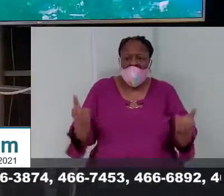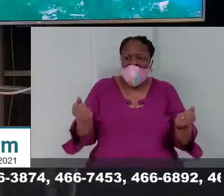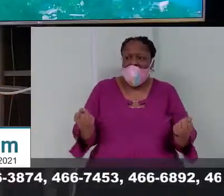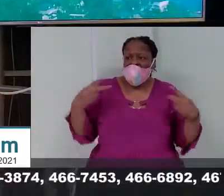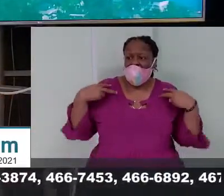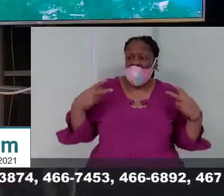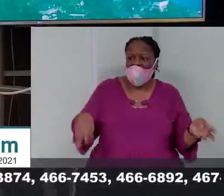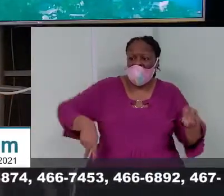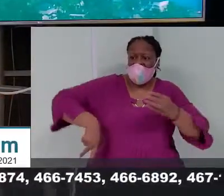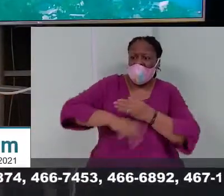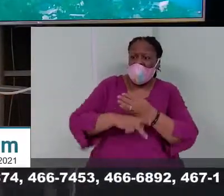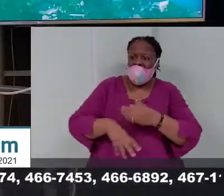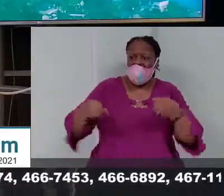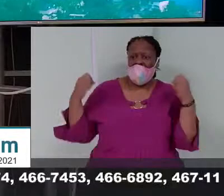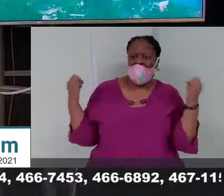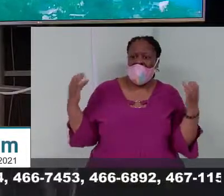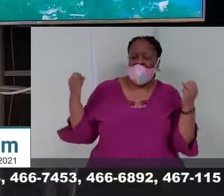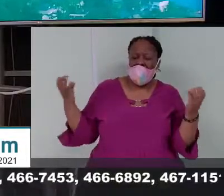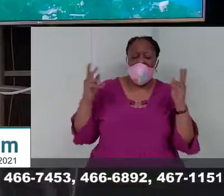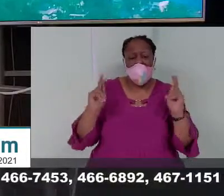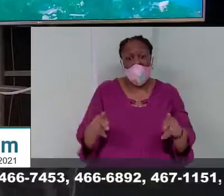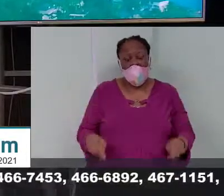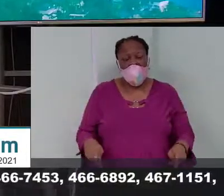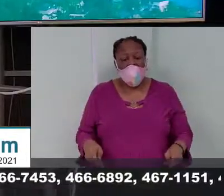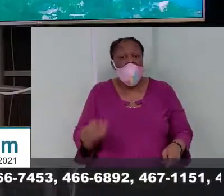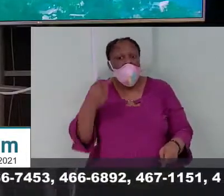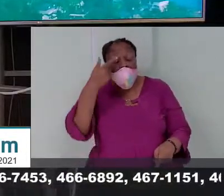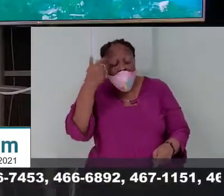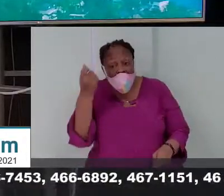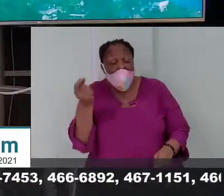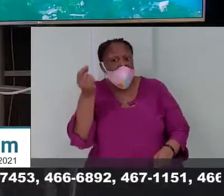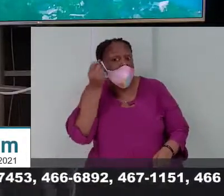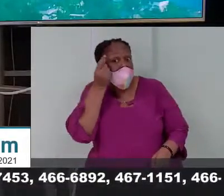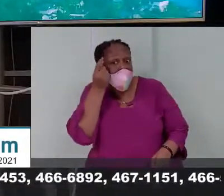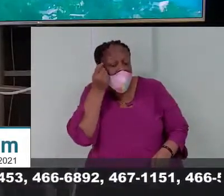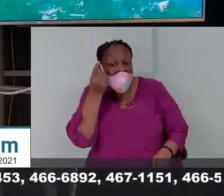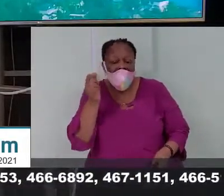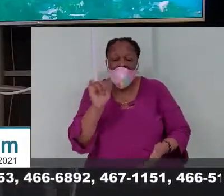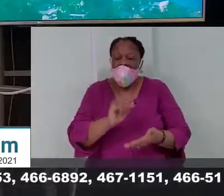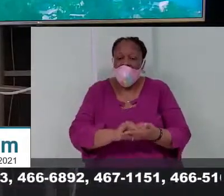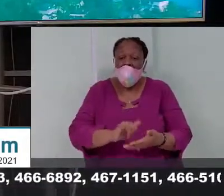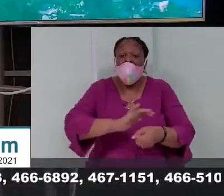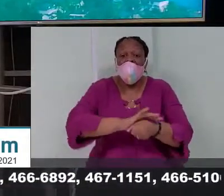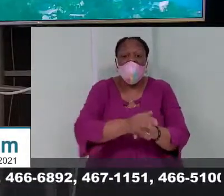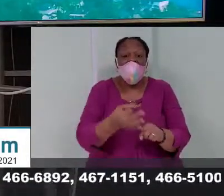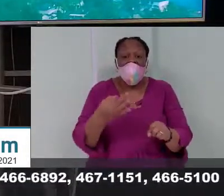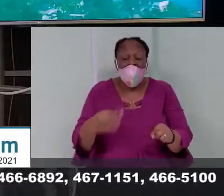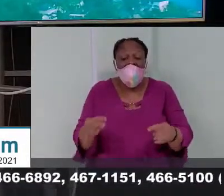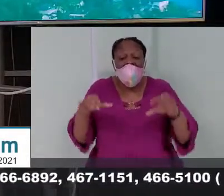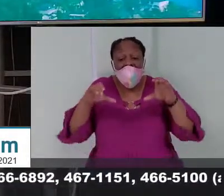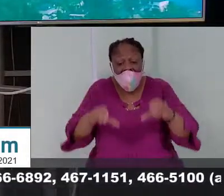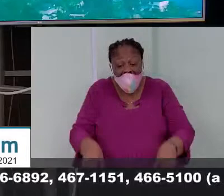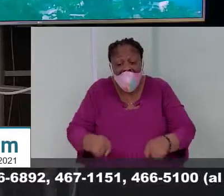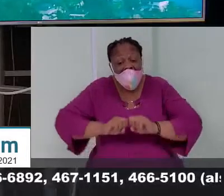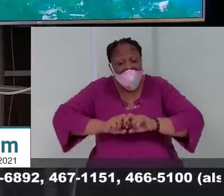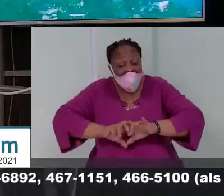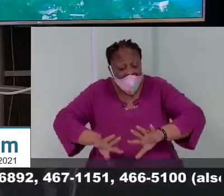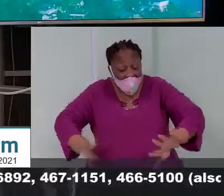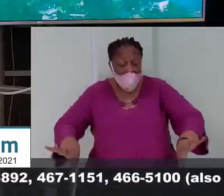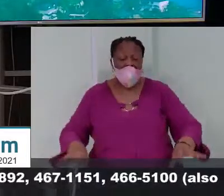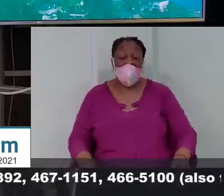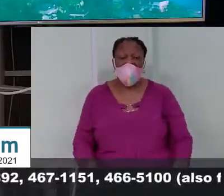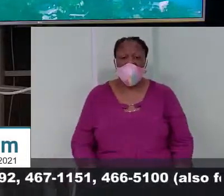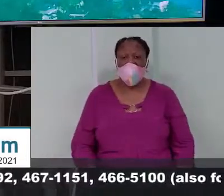2,000 persons. People want to have events above and beyond the 150 that we said is the maximum. And